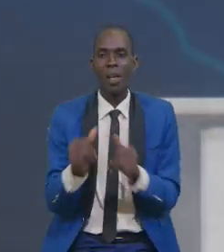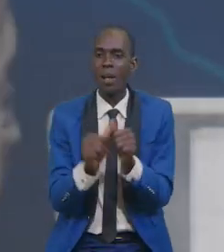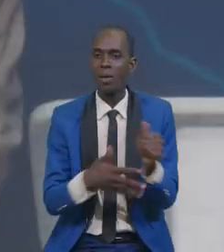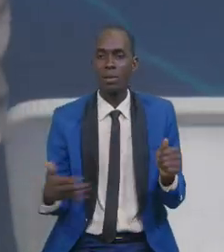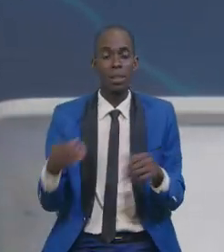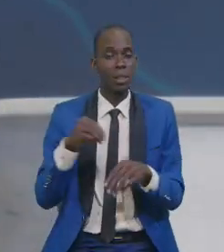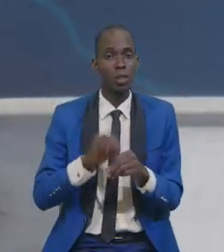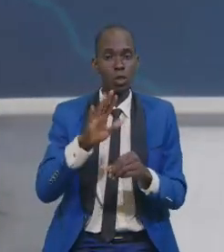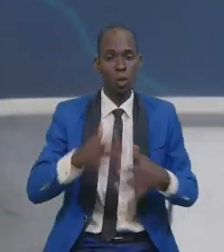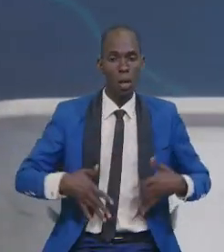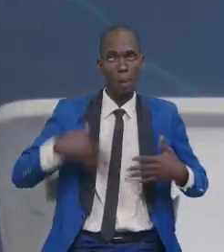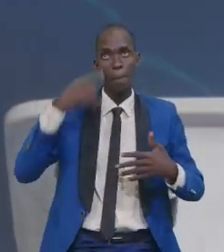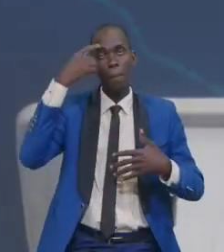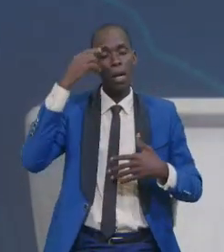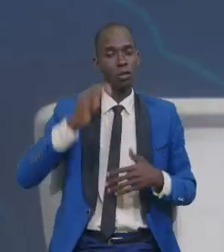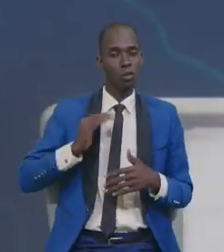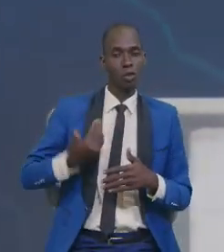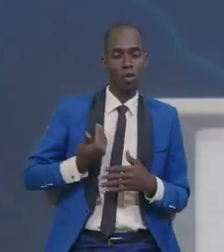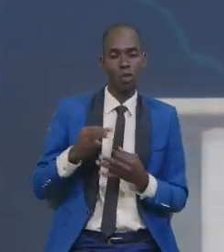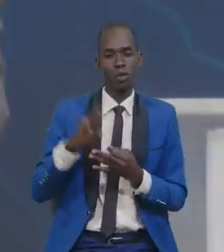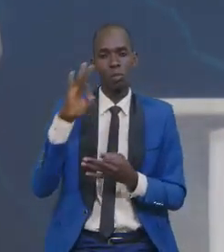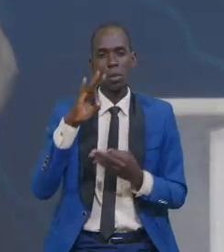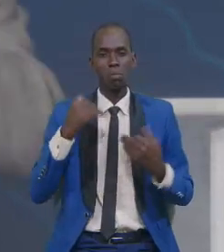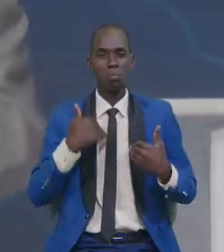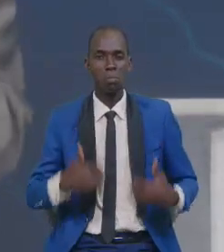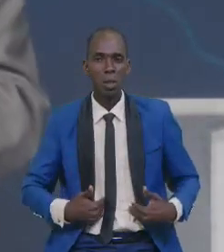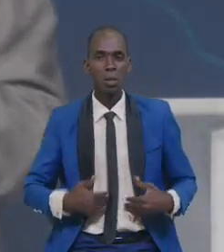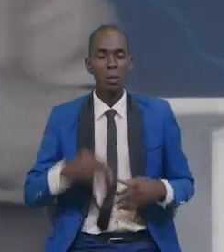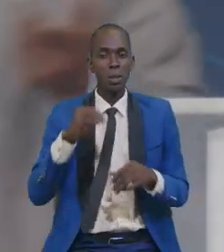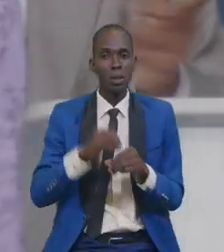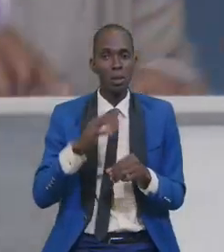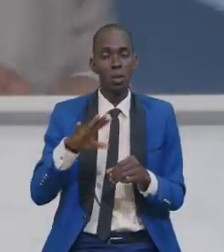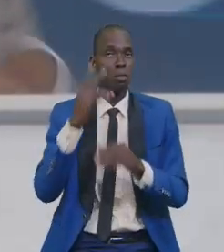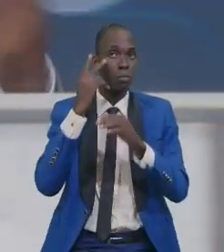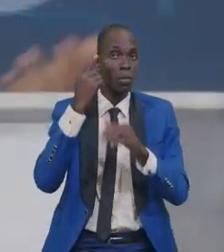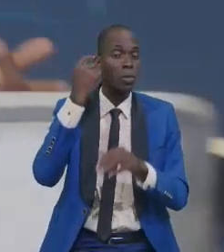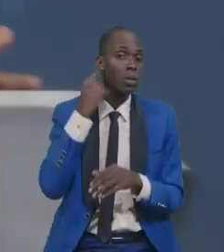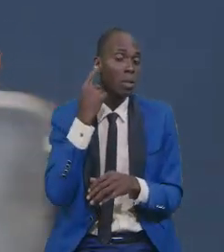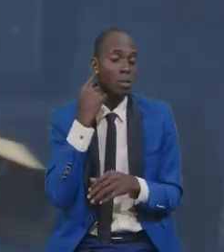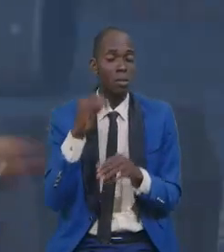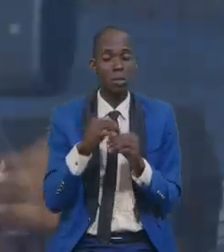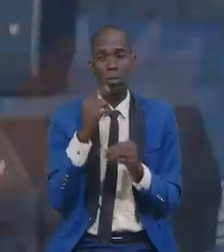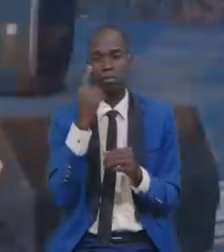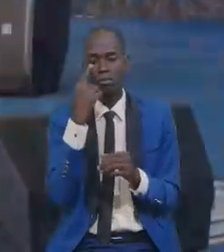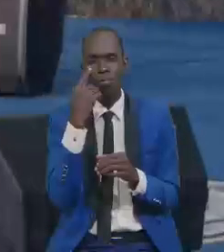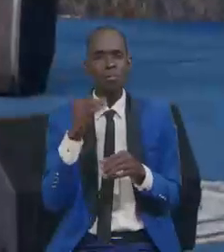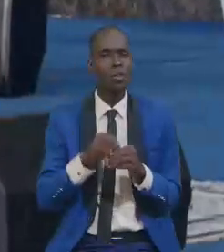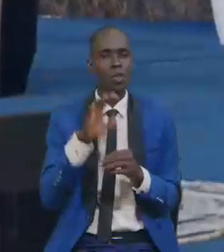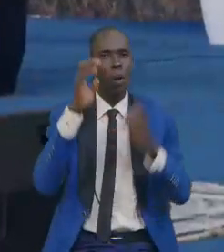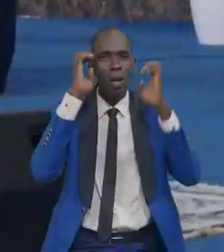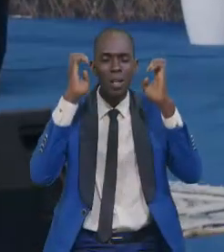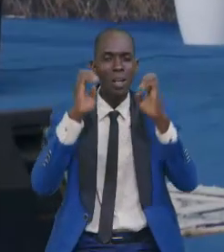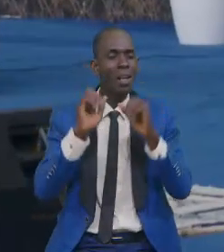your mind, in your soul, in your spirit, in your body, in your eyesight, in your ear, in your education, in your profession,